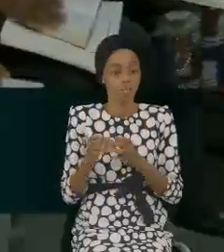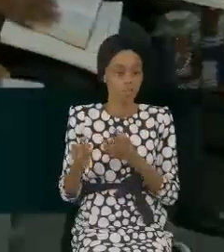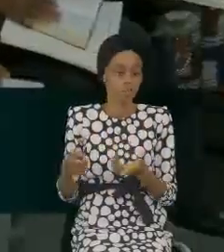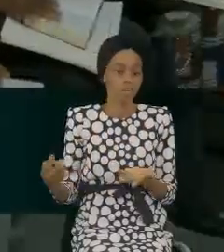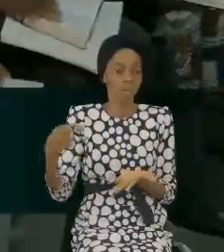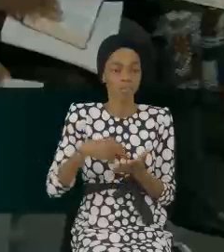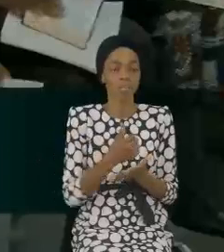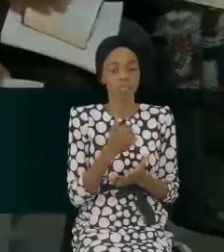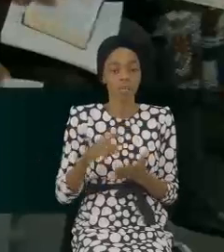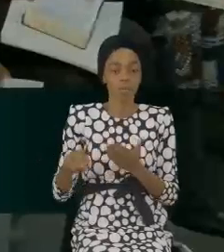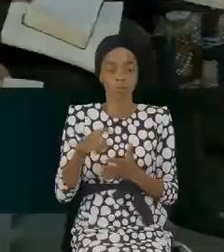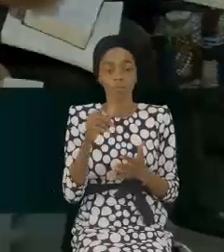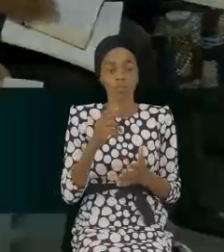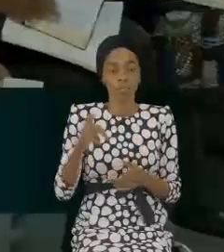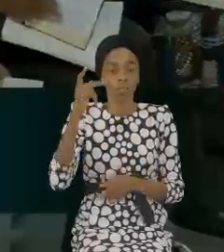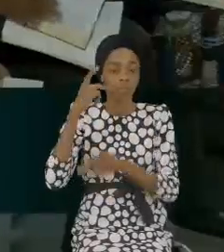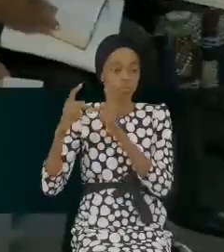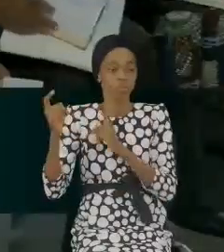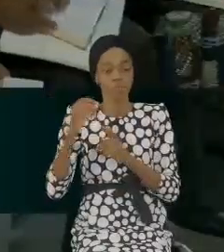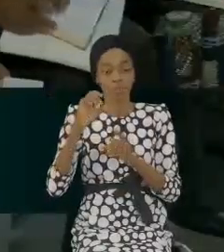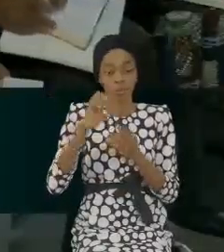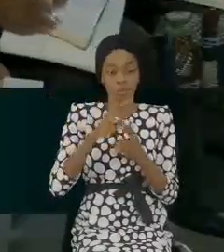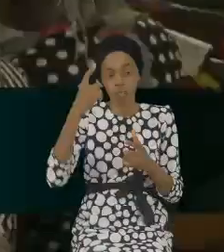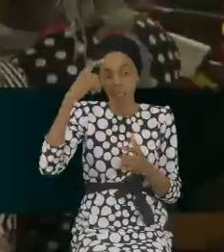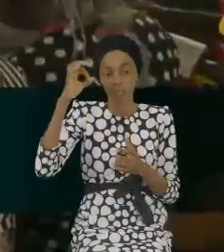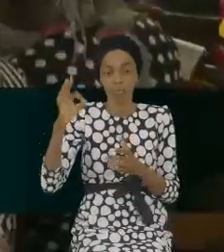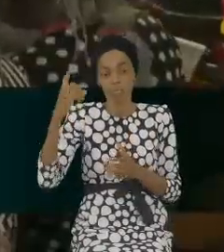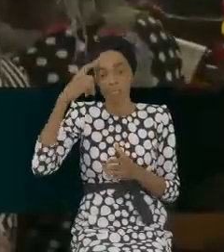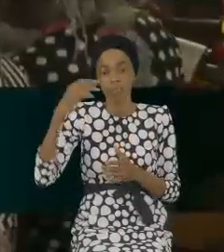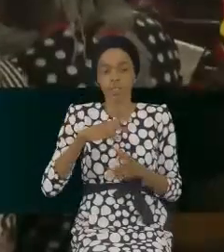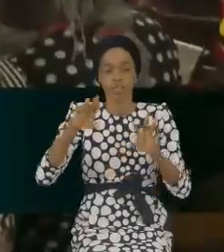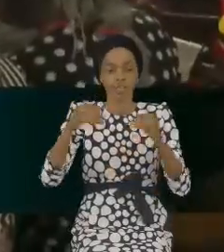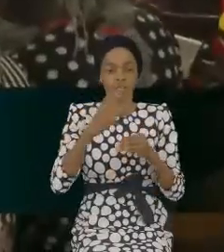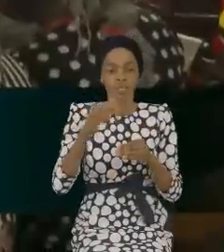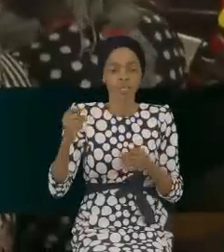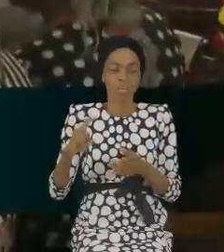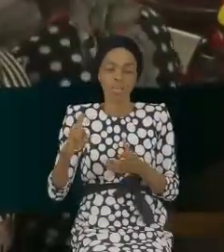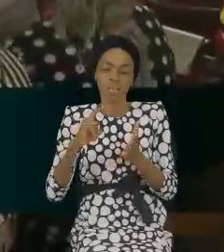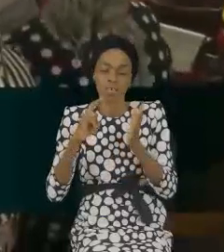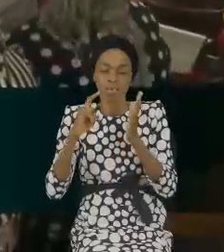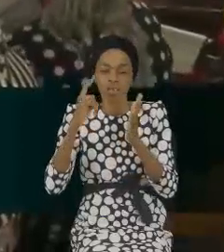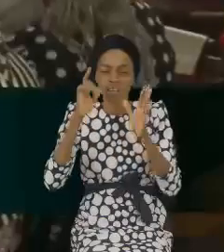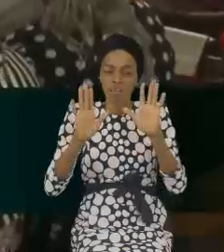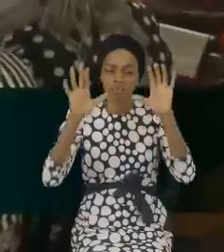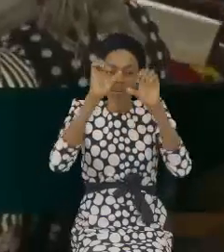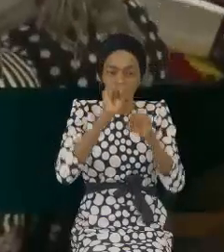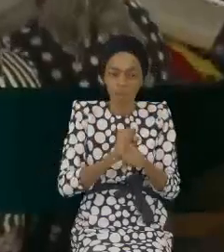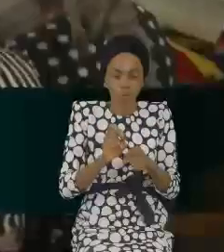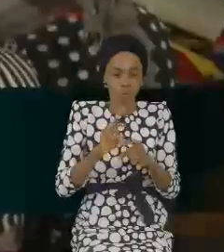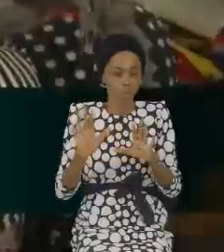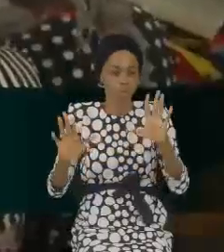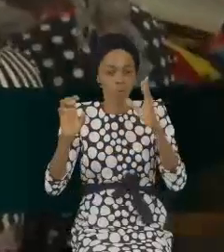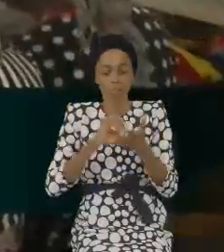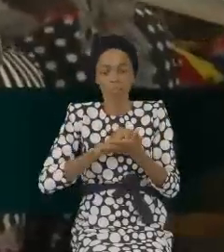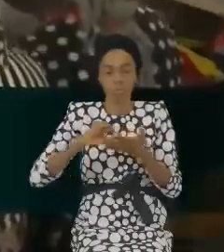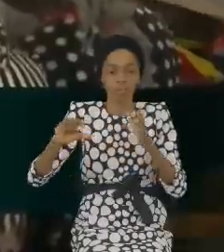a prophet or a dreamer of dreams, and give thee a sign and a wonder, then in verse 2,